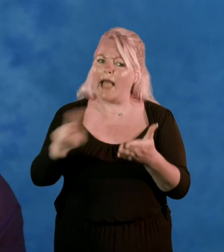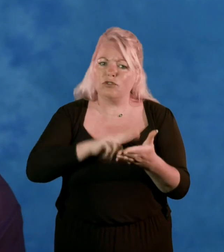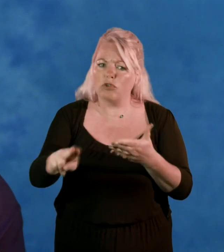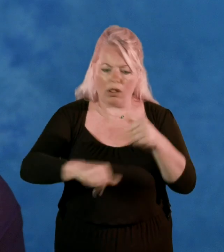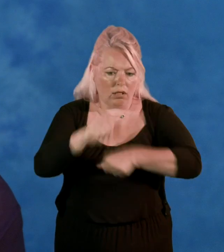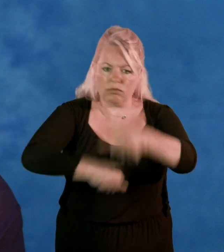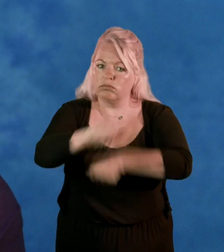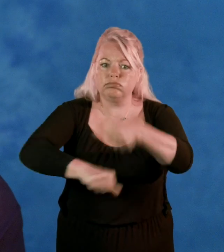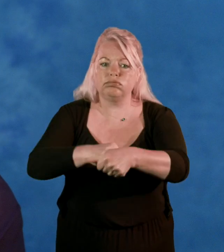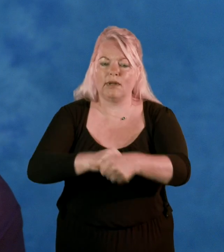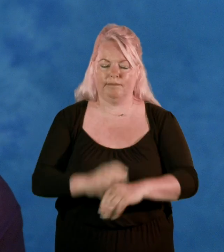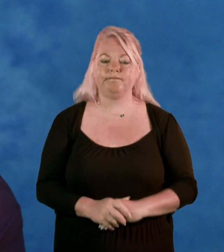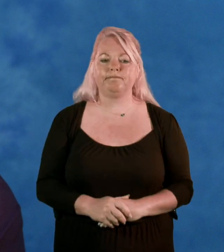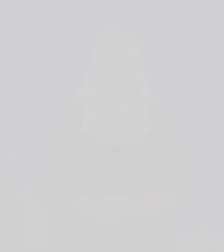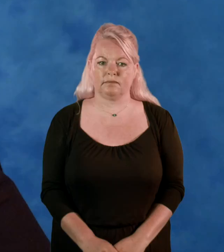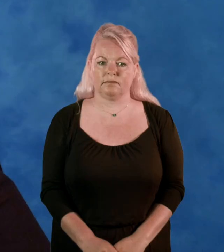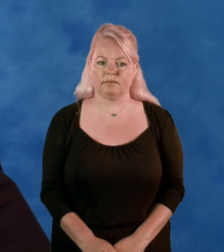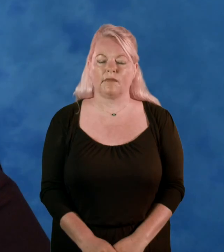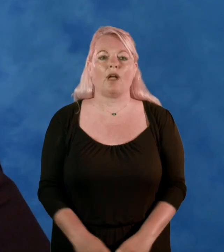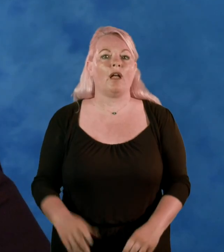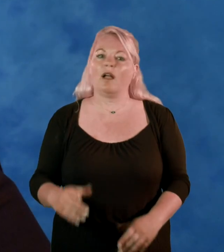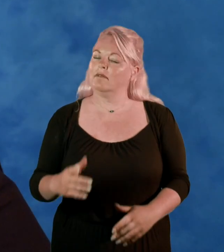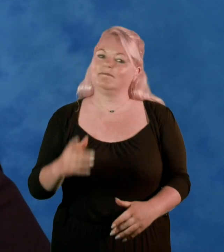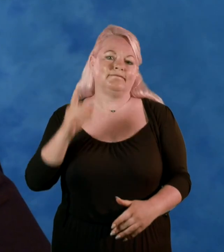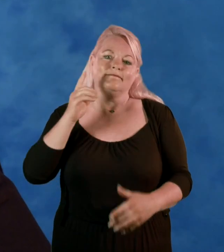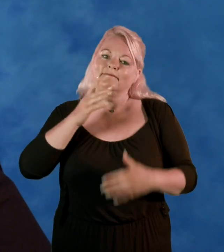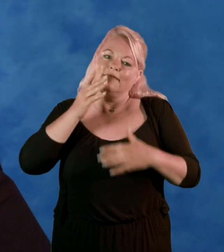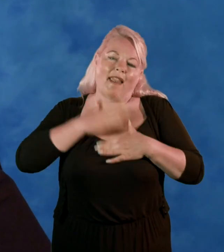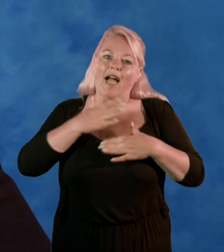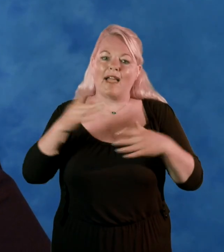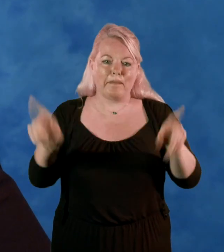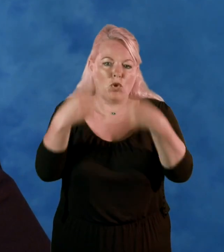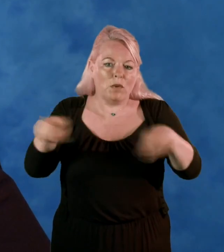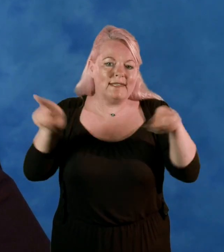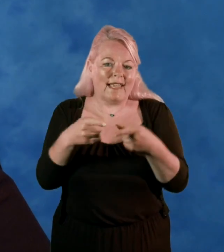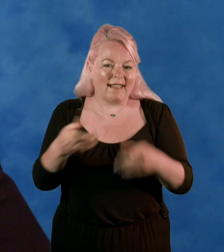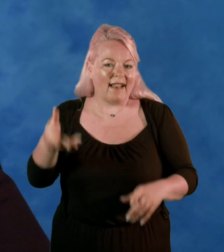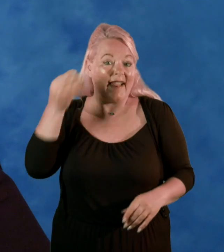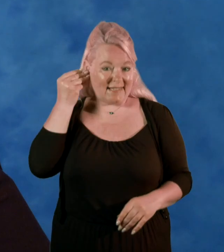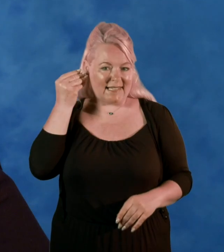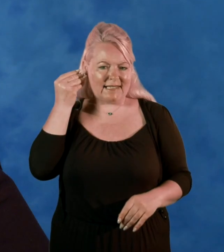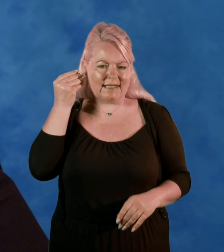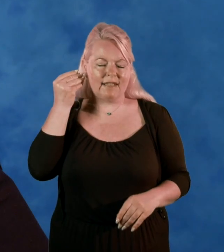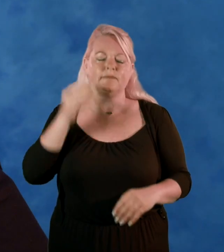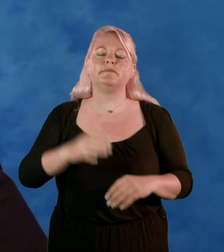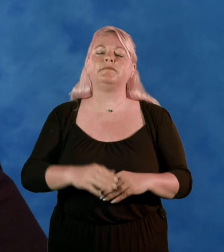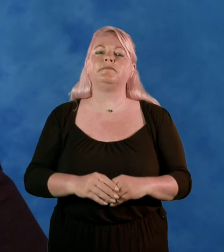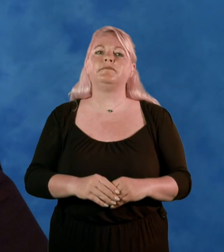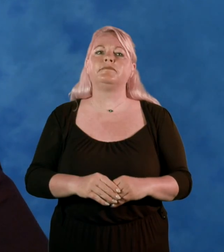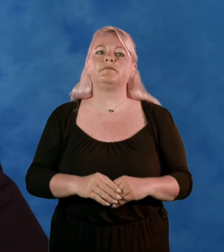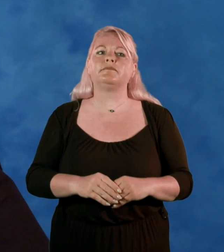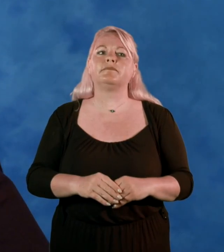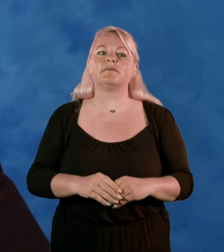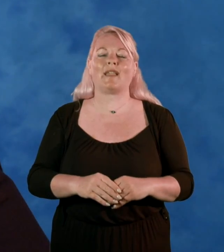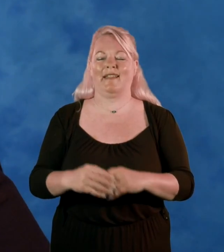the beginning. I've always liked listening to music, and it's been